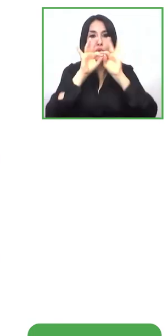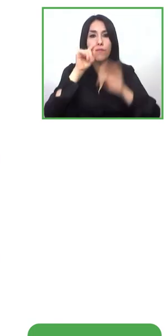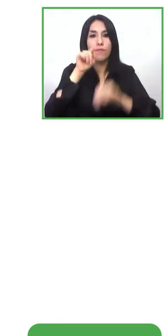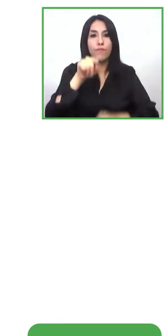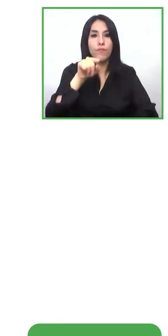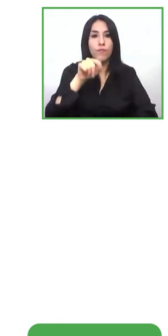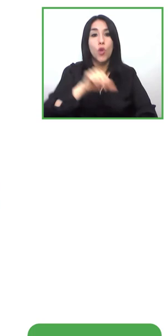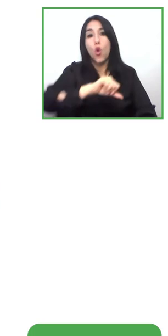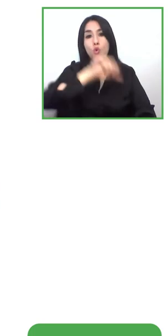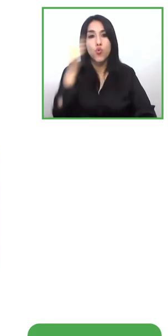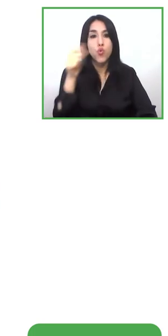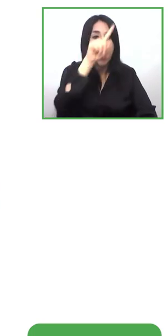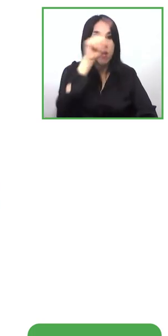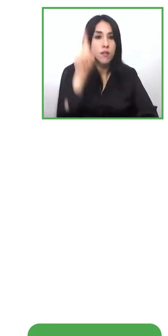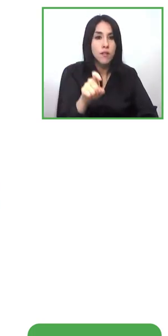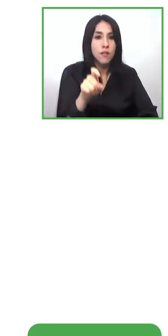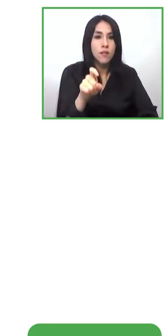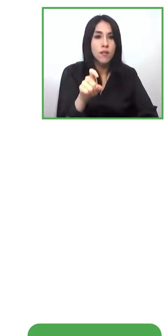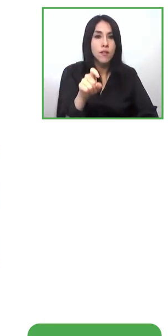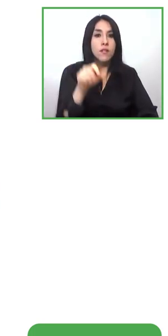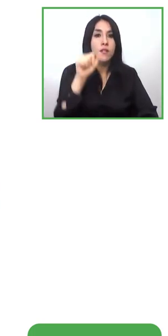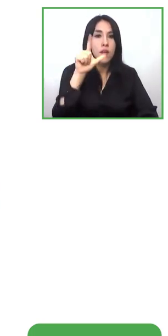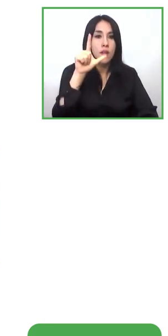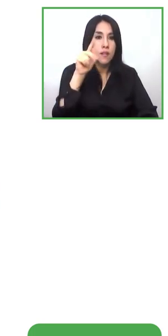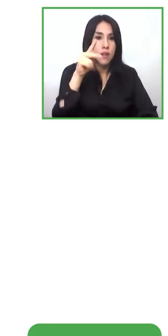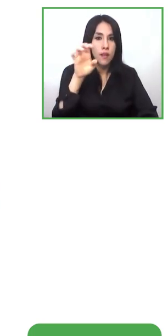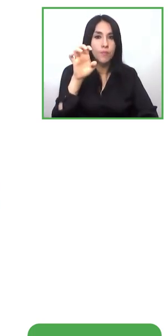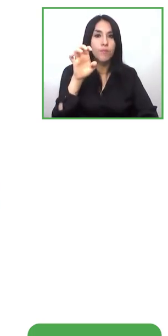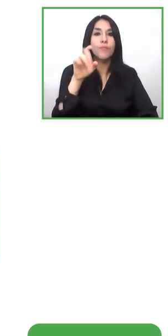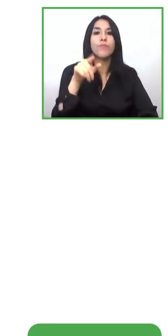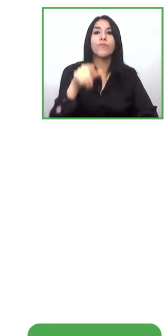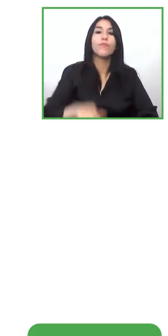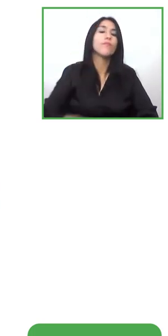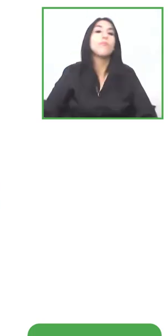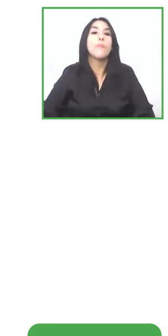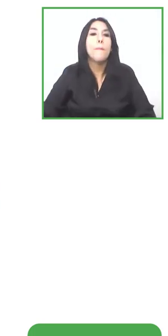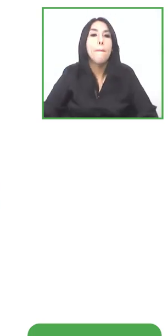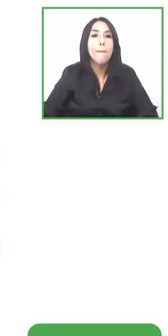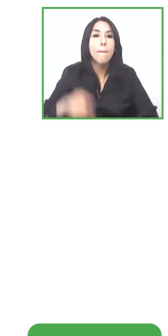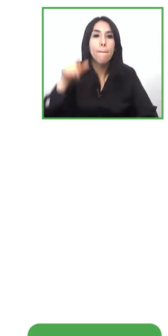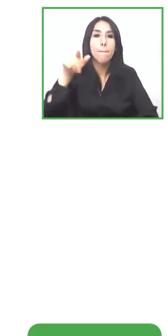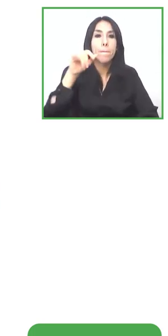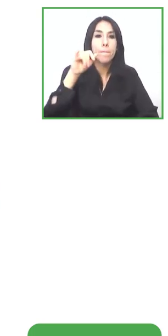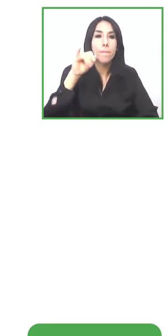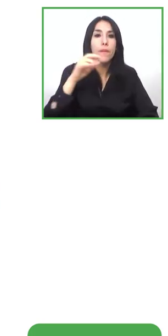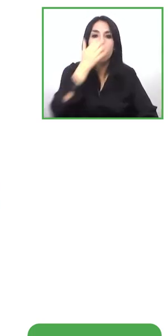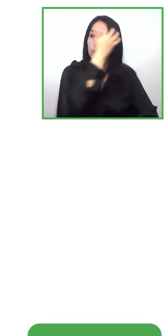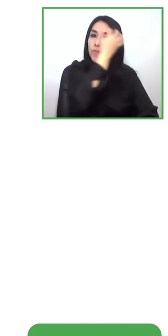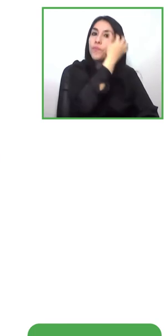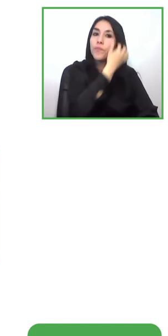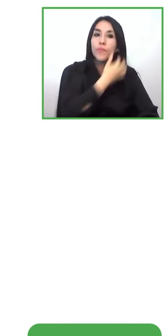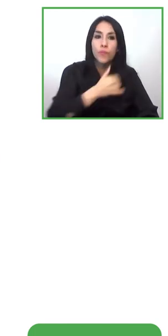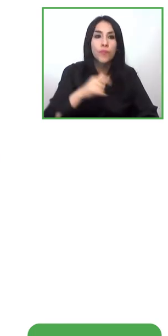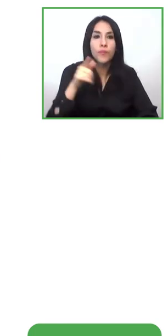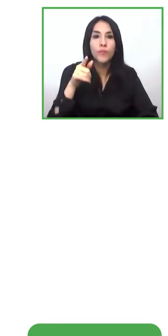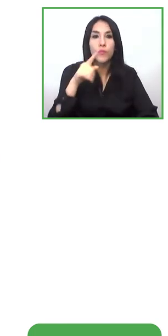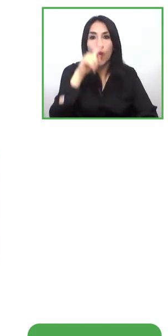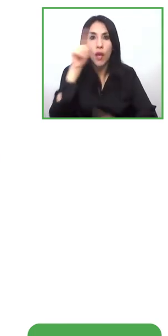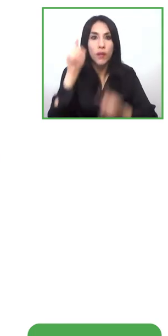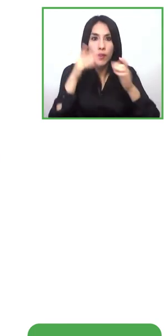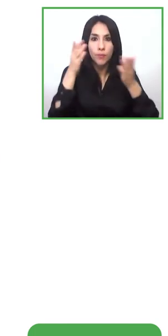lockdowns or the prevention from continuing normal activities and daily lives, right? So